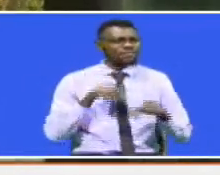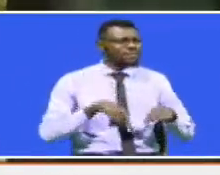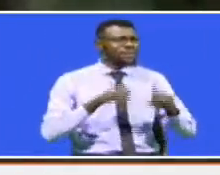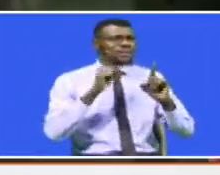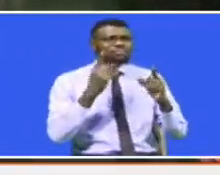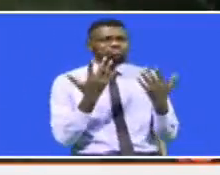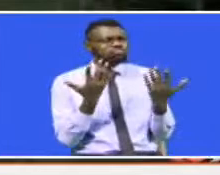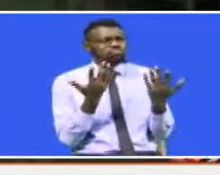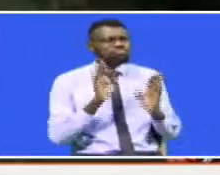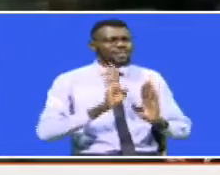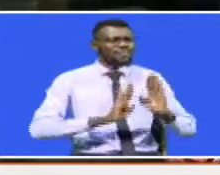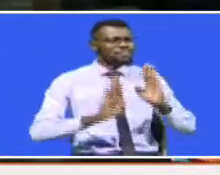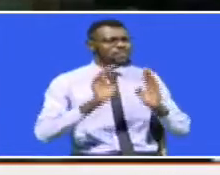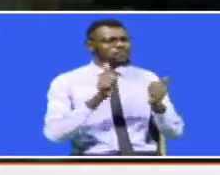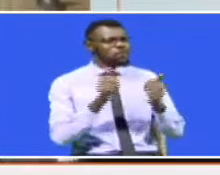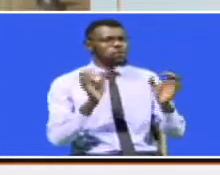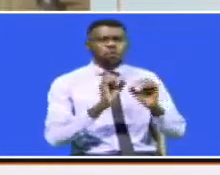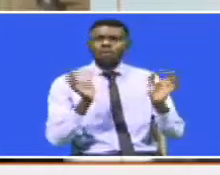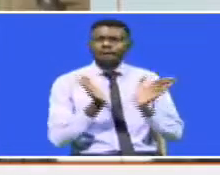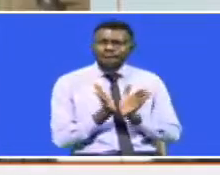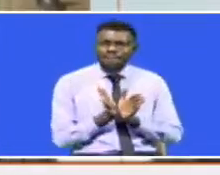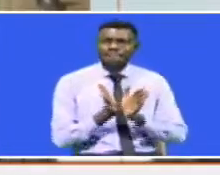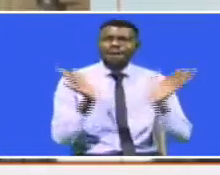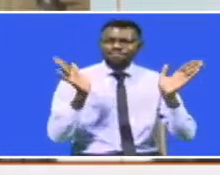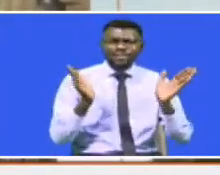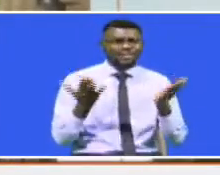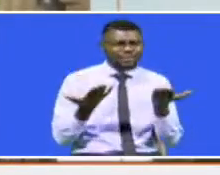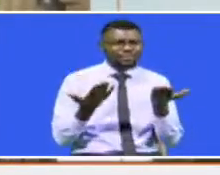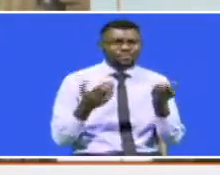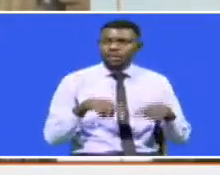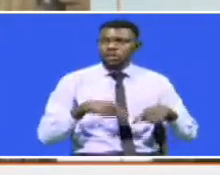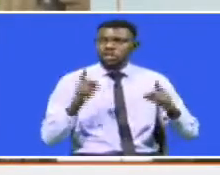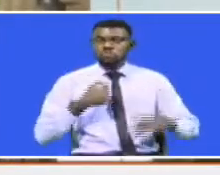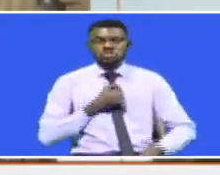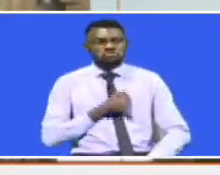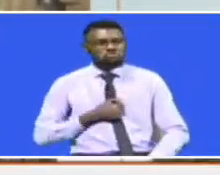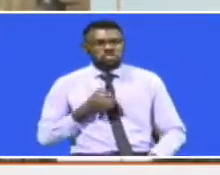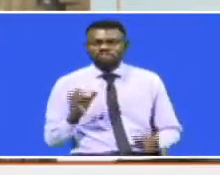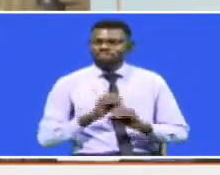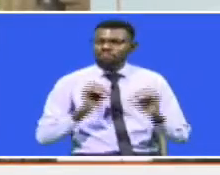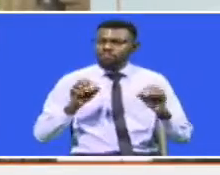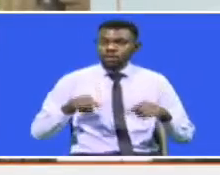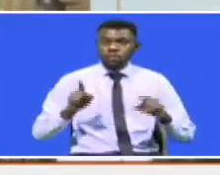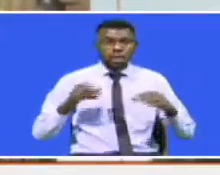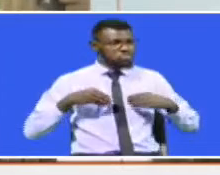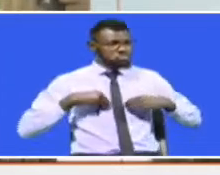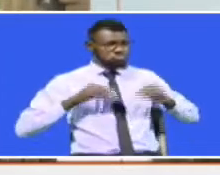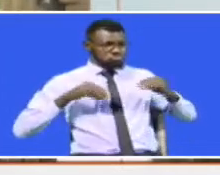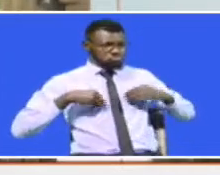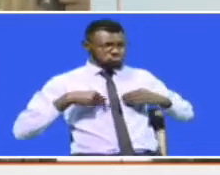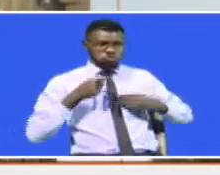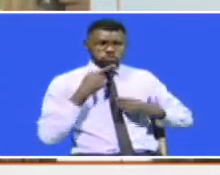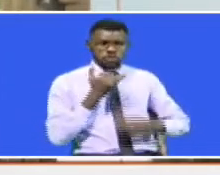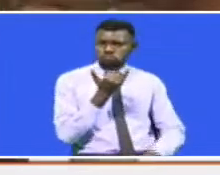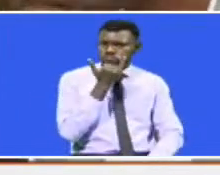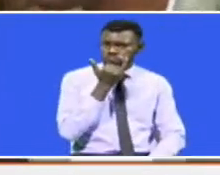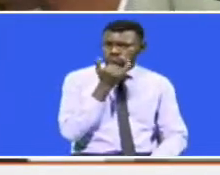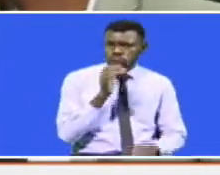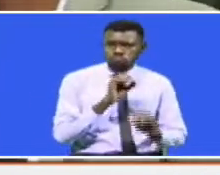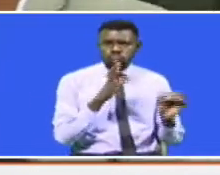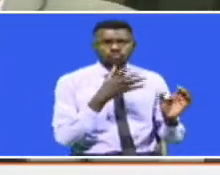incident and over his behavior in public. Expressing no remorse, the MP denied assaulting the Kenya Power